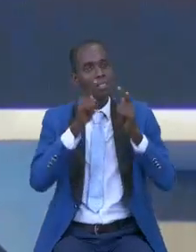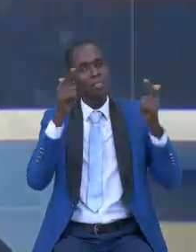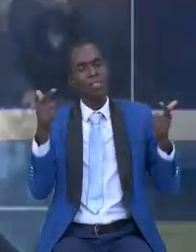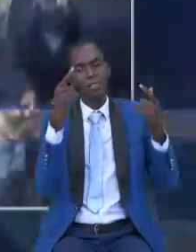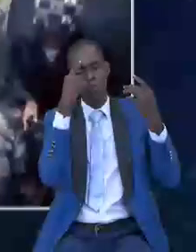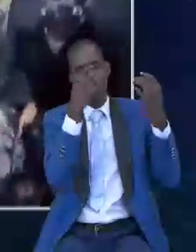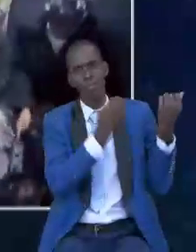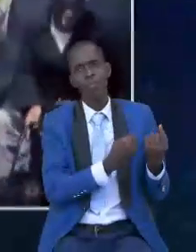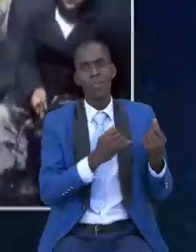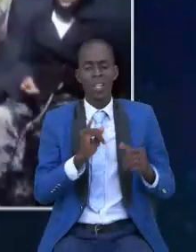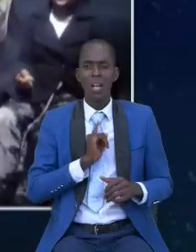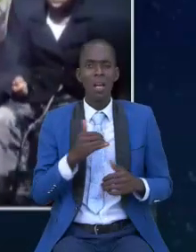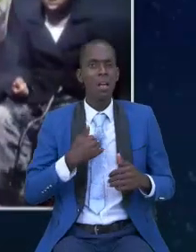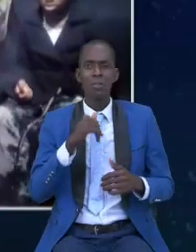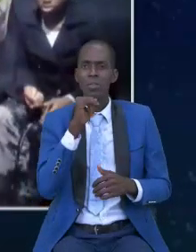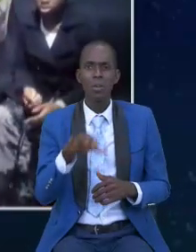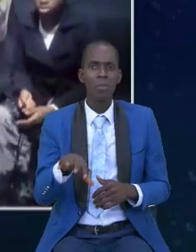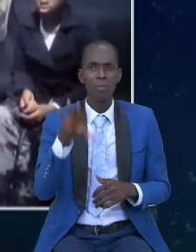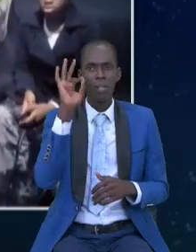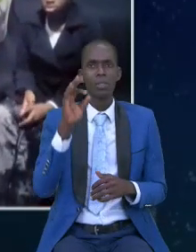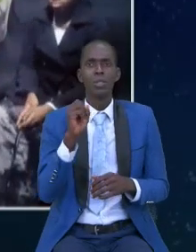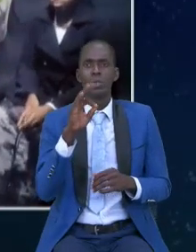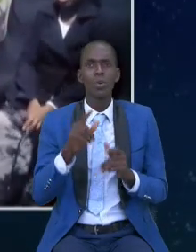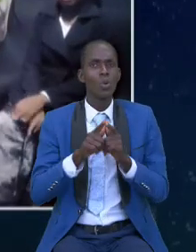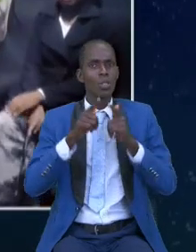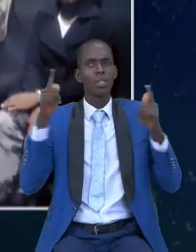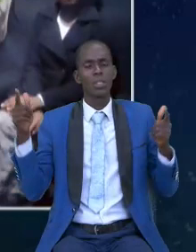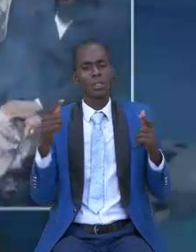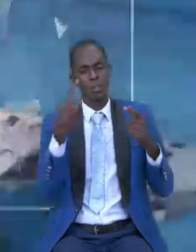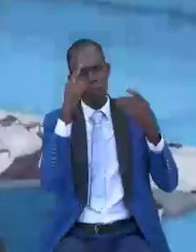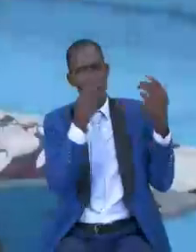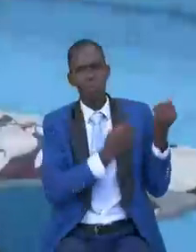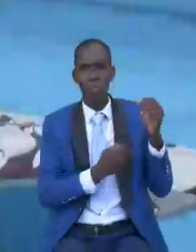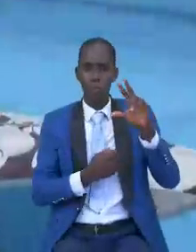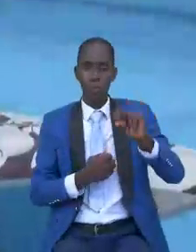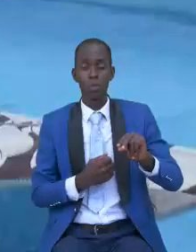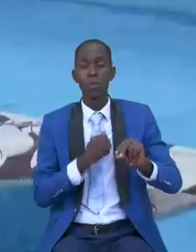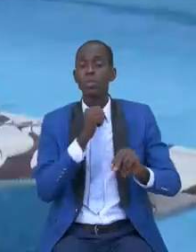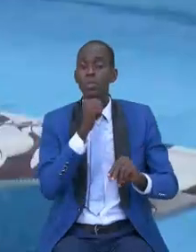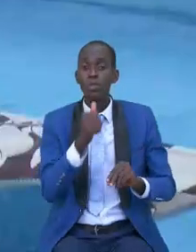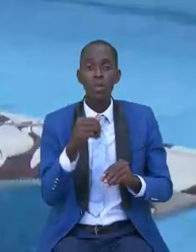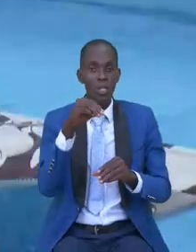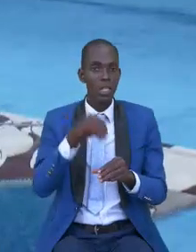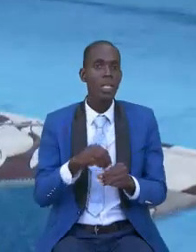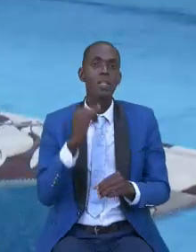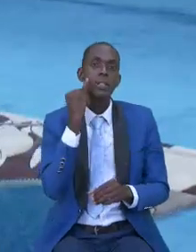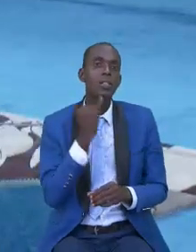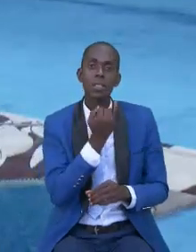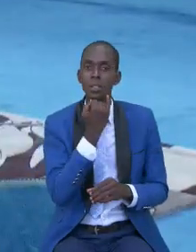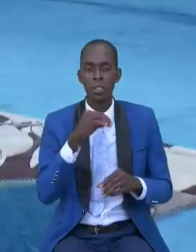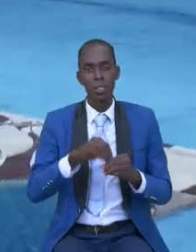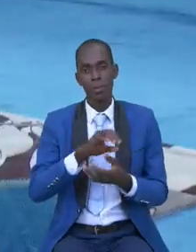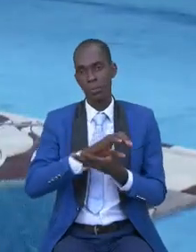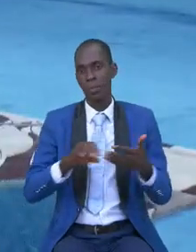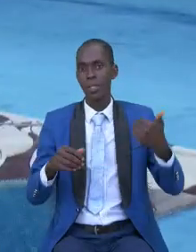have not found so great faith. No. Not in Israel. Look at verse